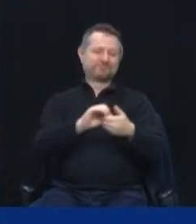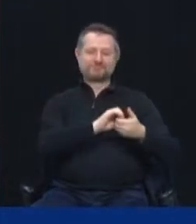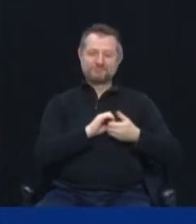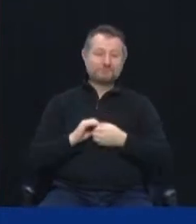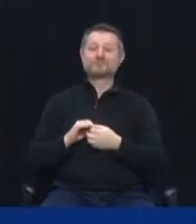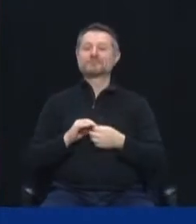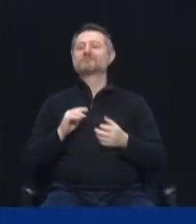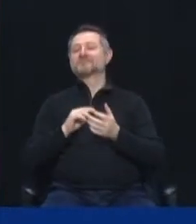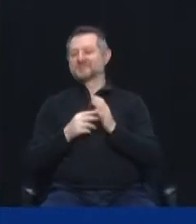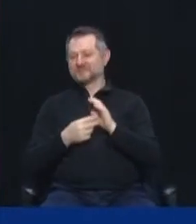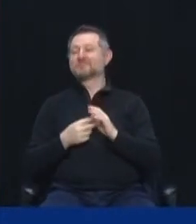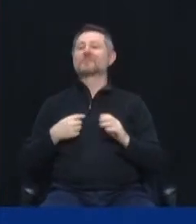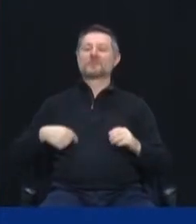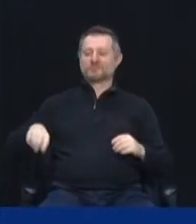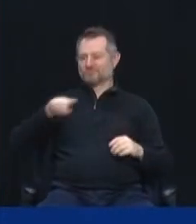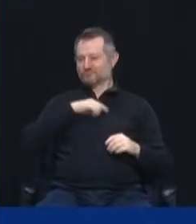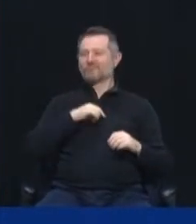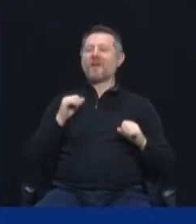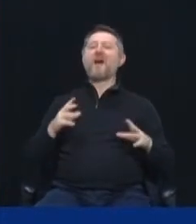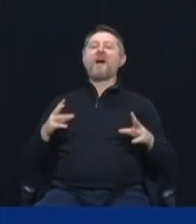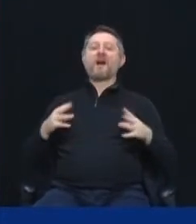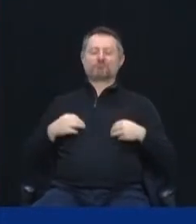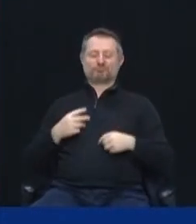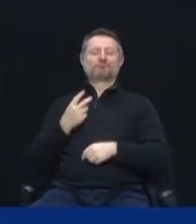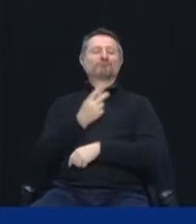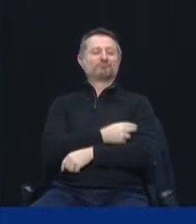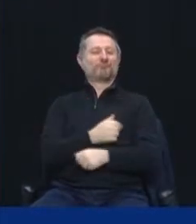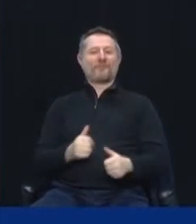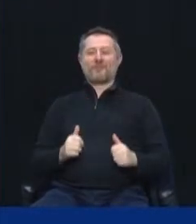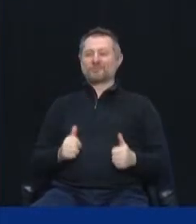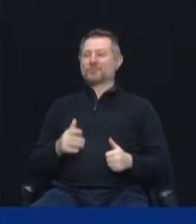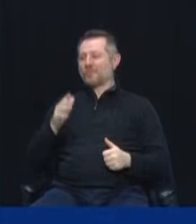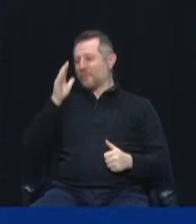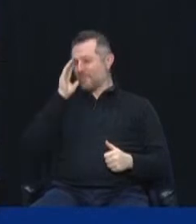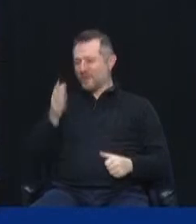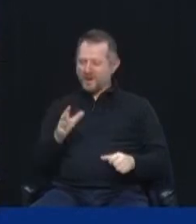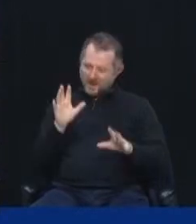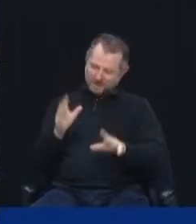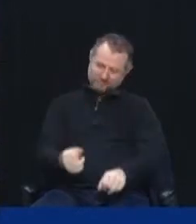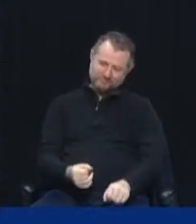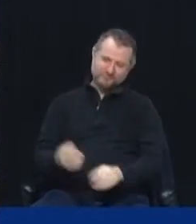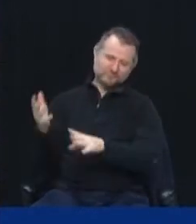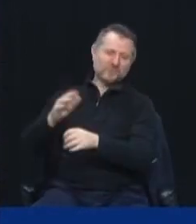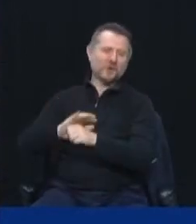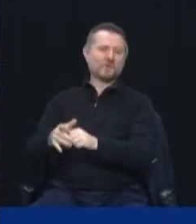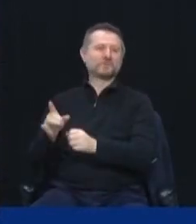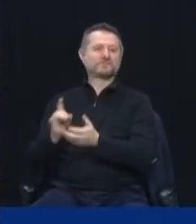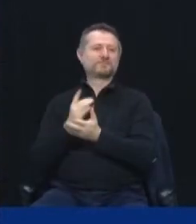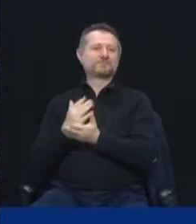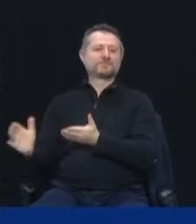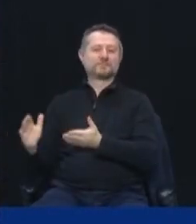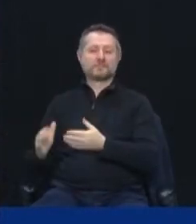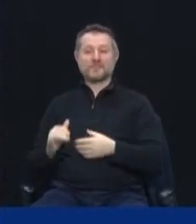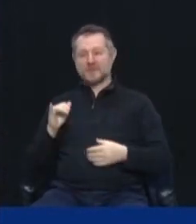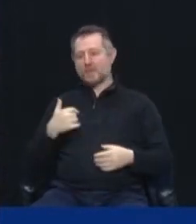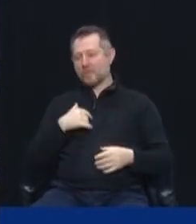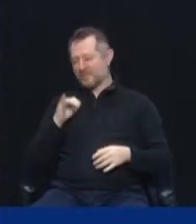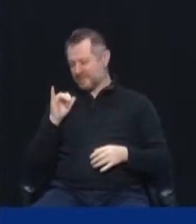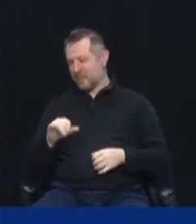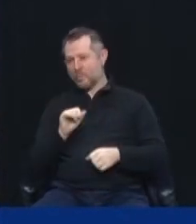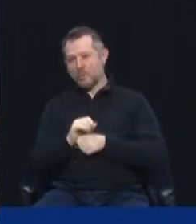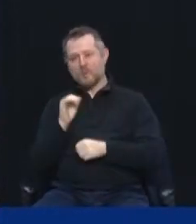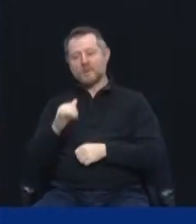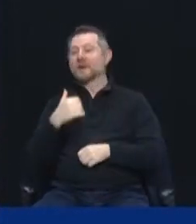decide that we're going to get this vaccine done and we're going to crush COVID. And that's what we're working on every way possible.